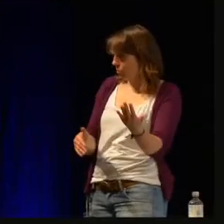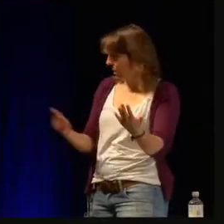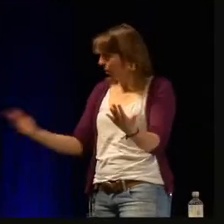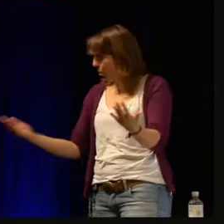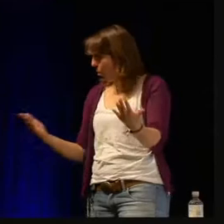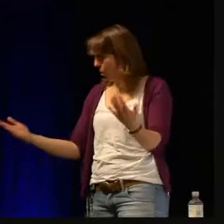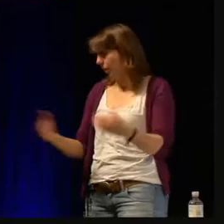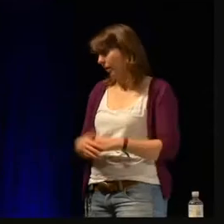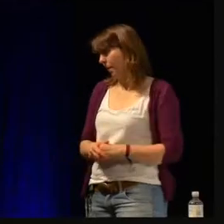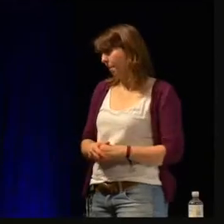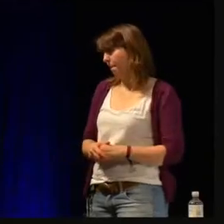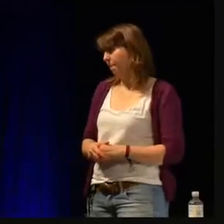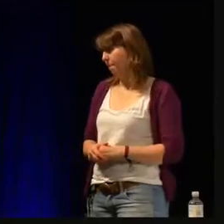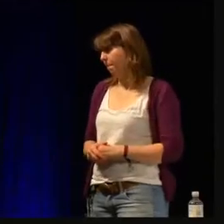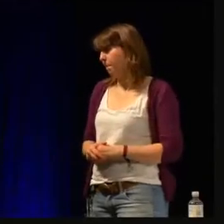these cases